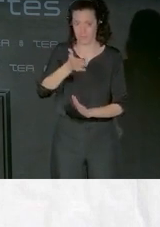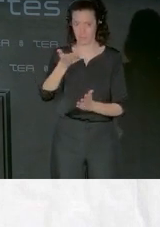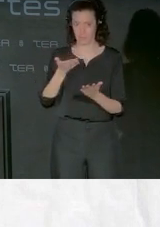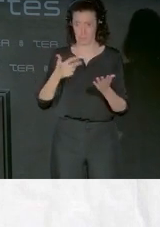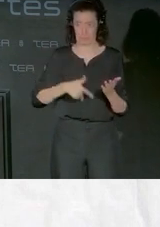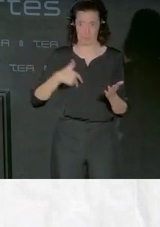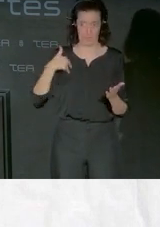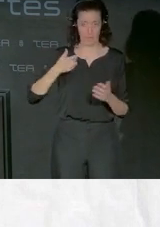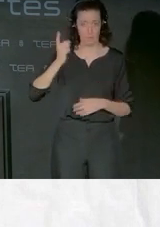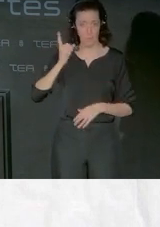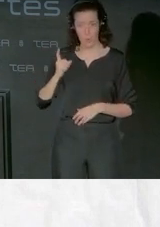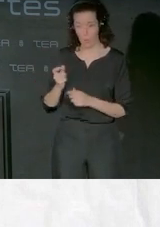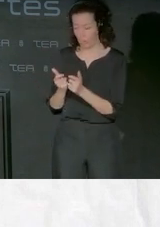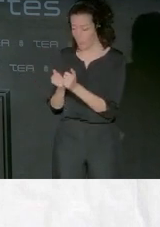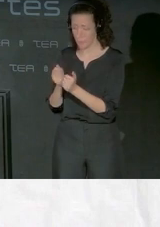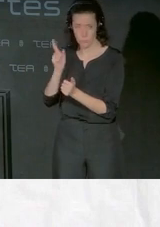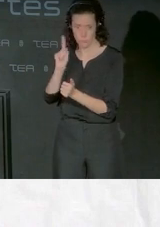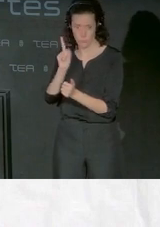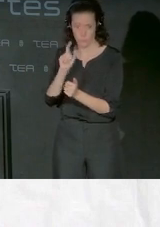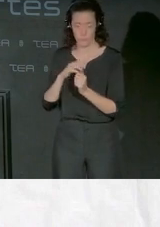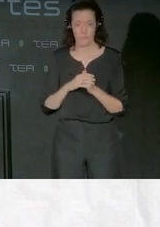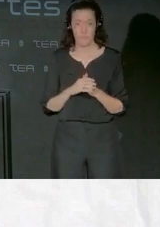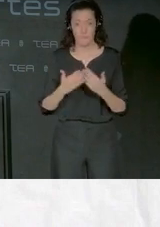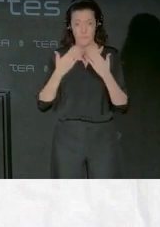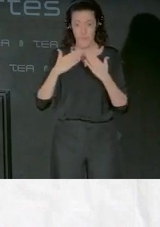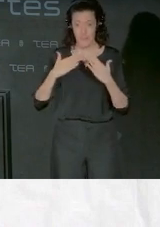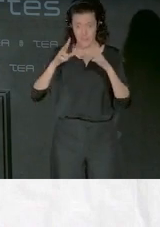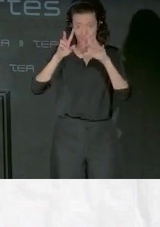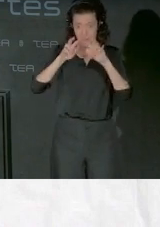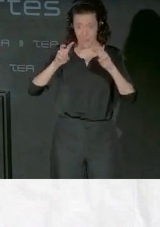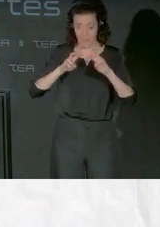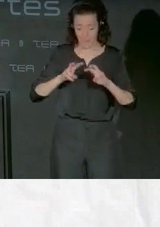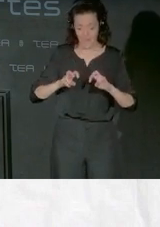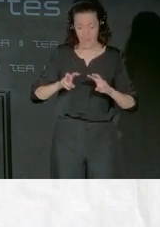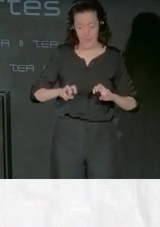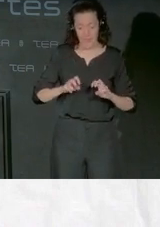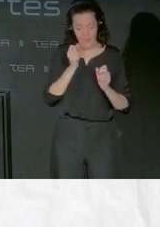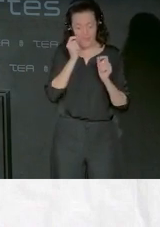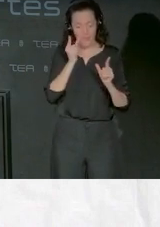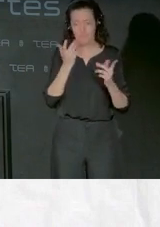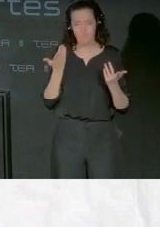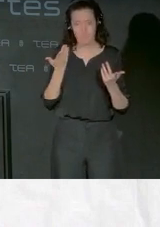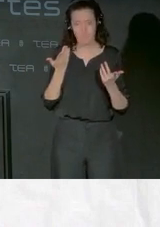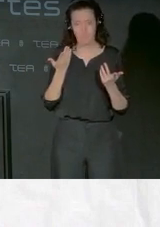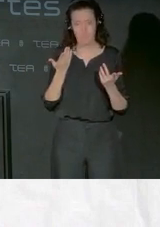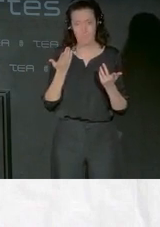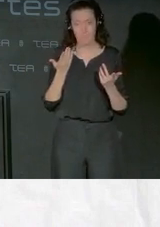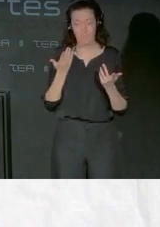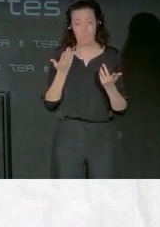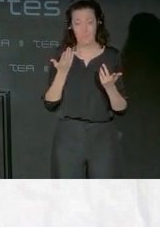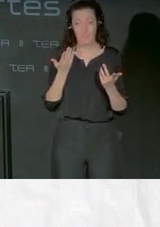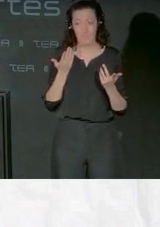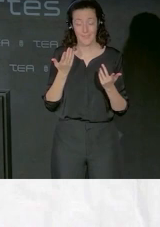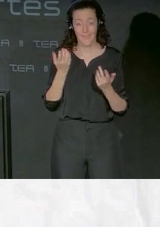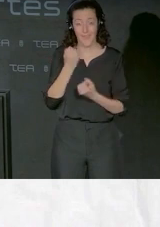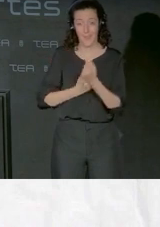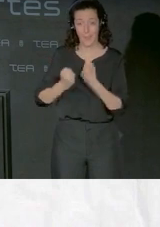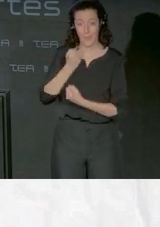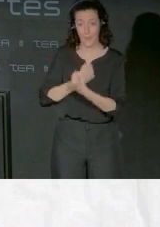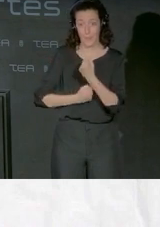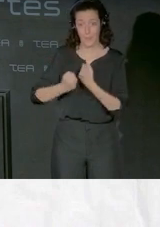media compete in the same attention economy as growth is driven by online